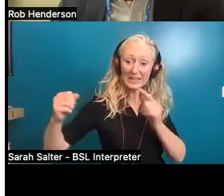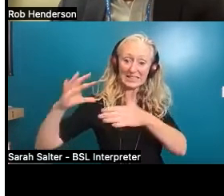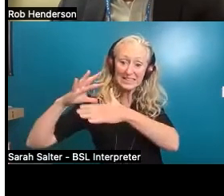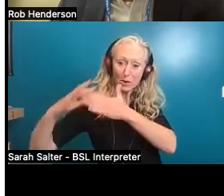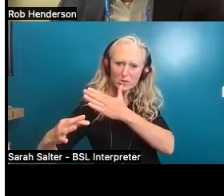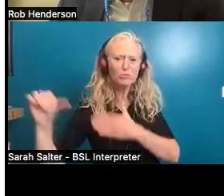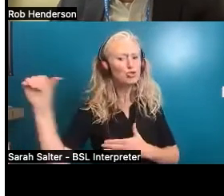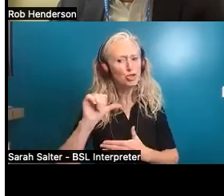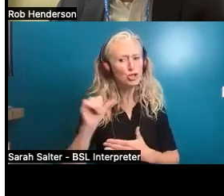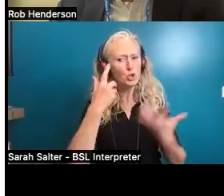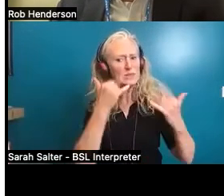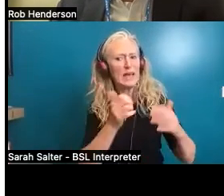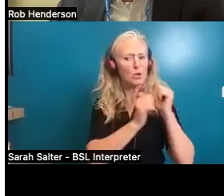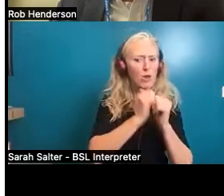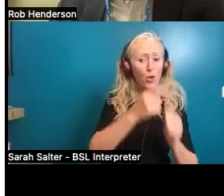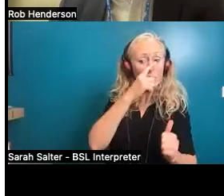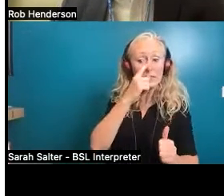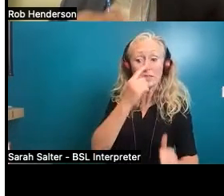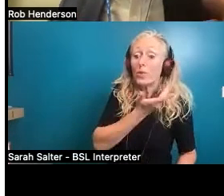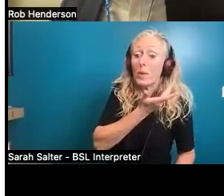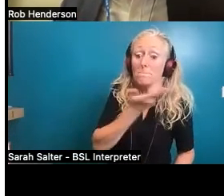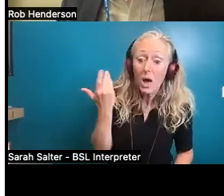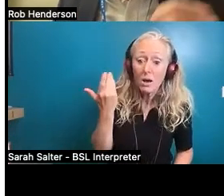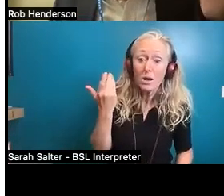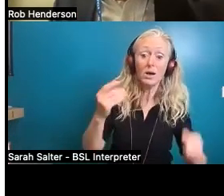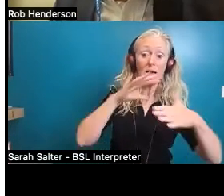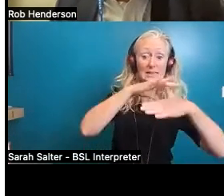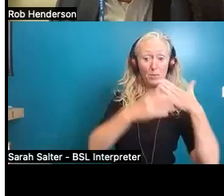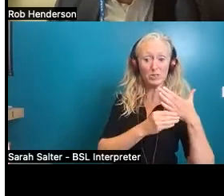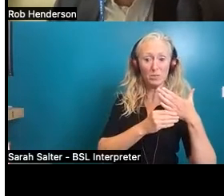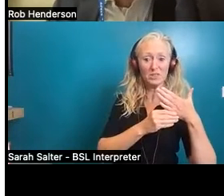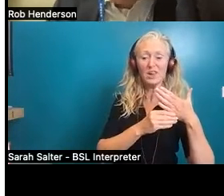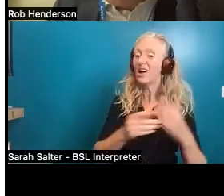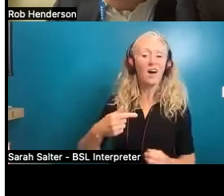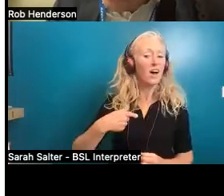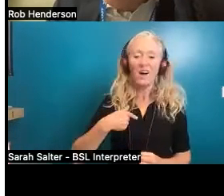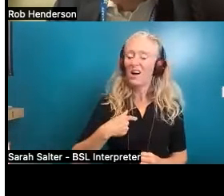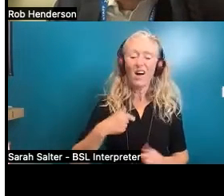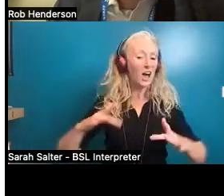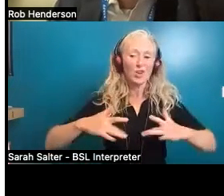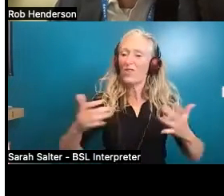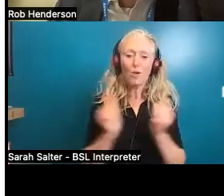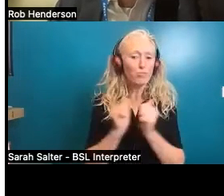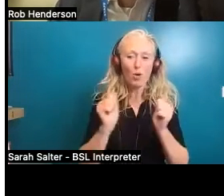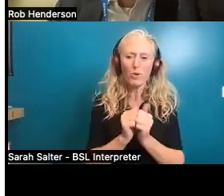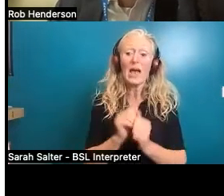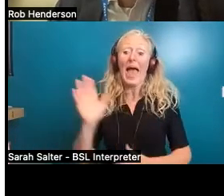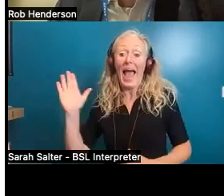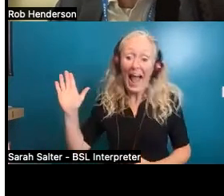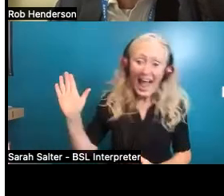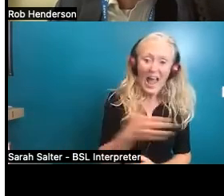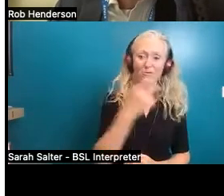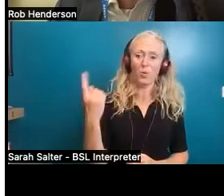So generally, I don't advocate wholesale testing of wider family unless there is a